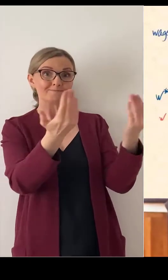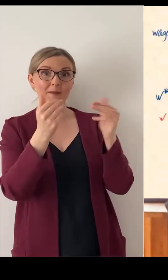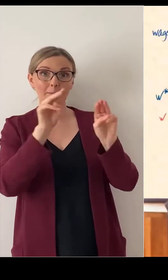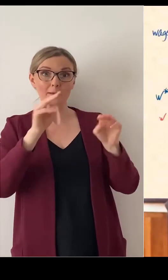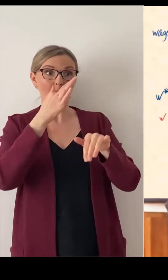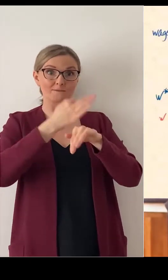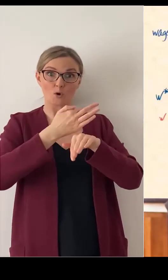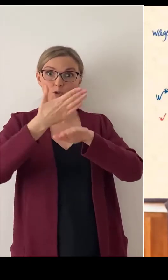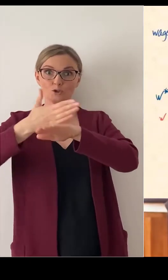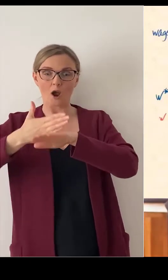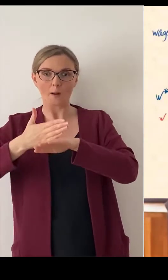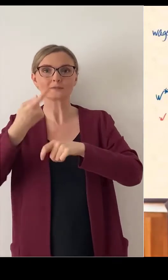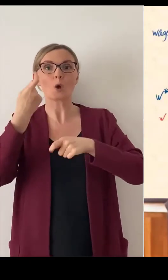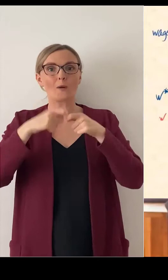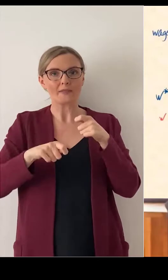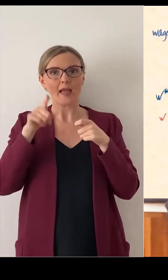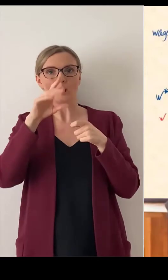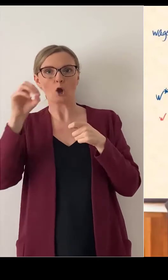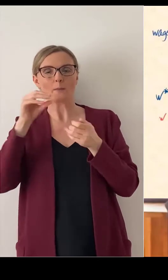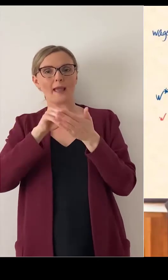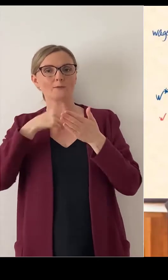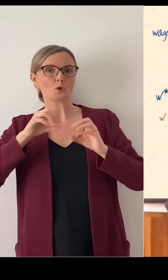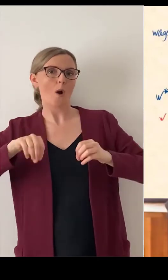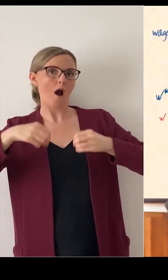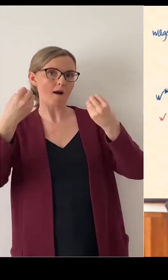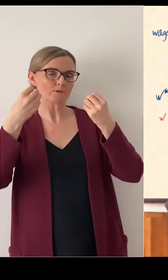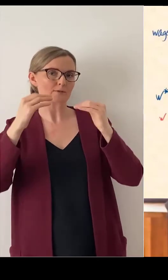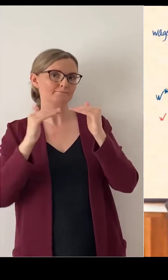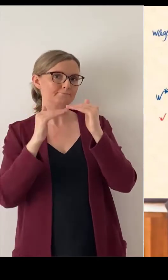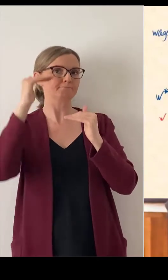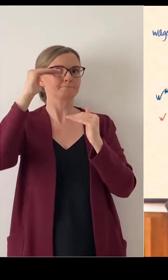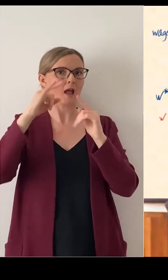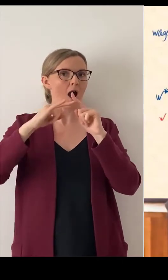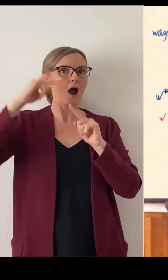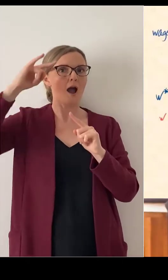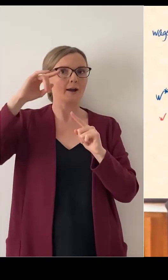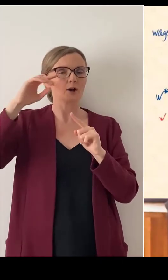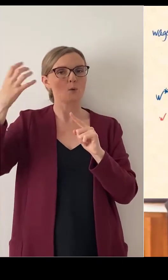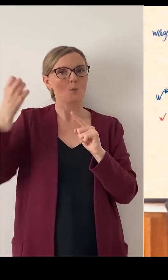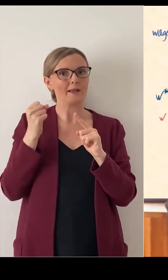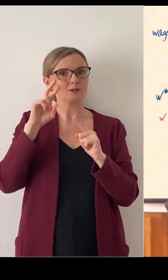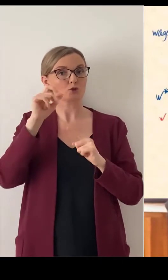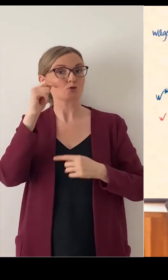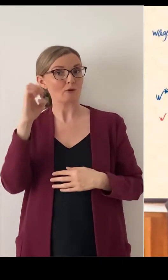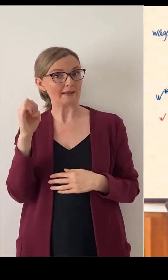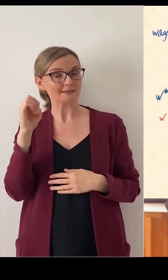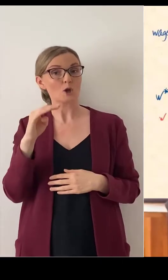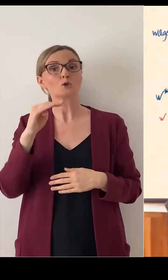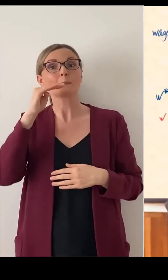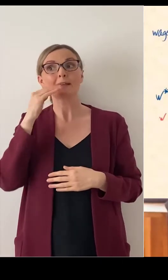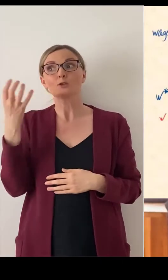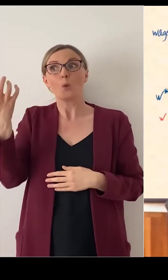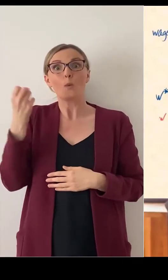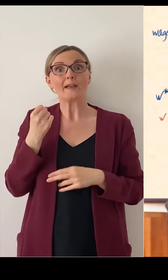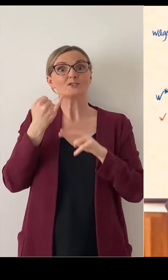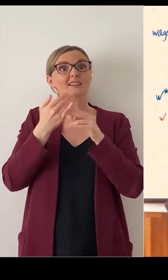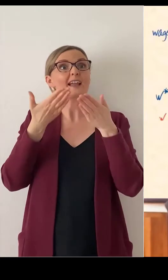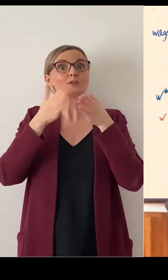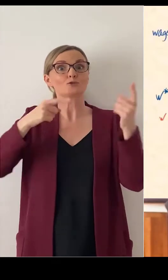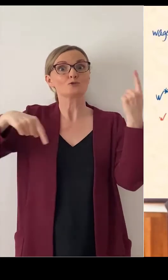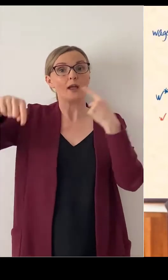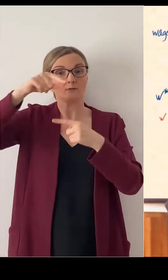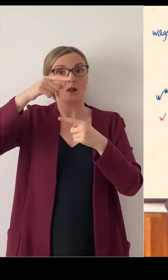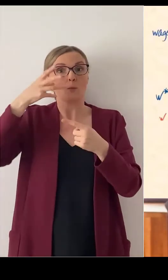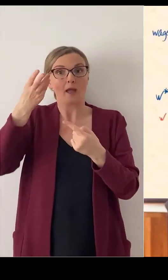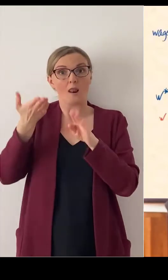do is offer a higher wage rate. That drives up the wages, and this drive